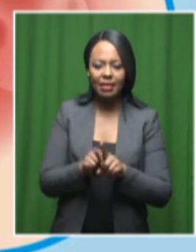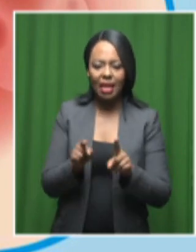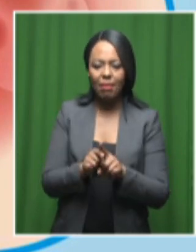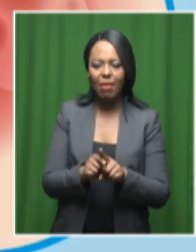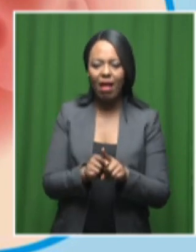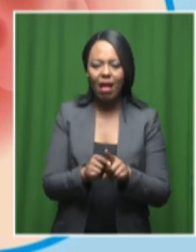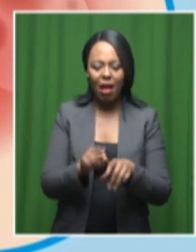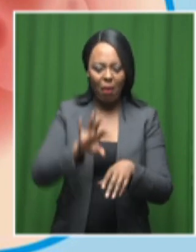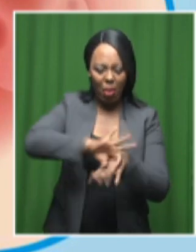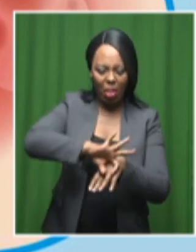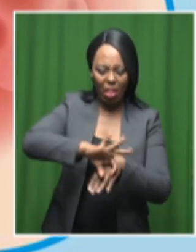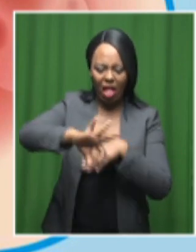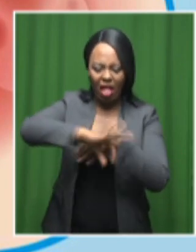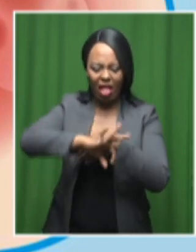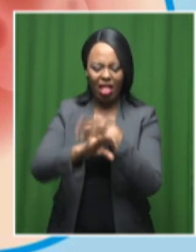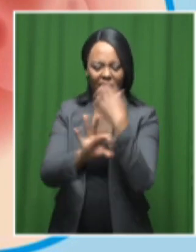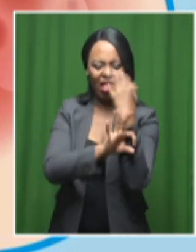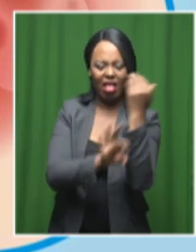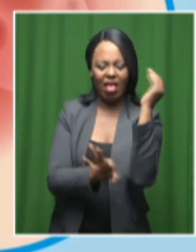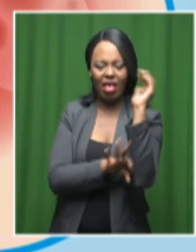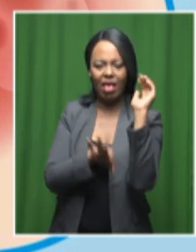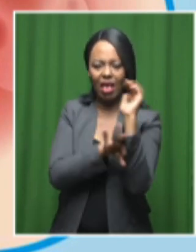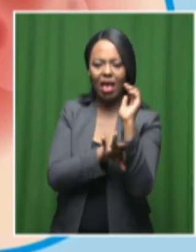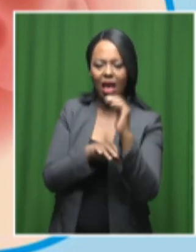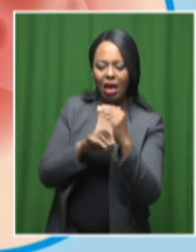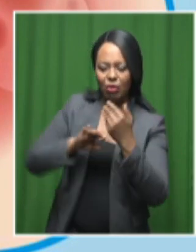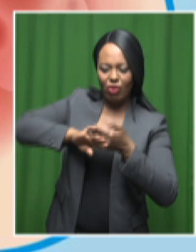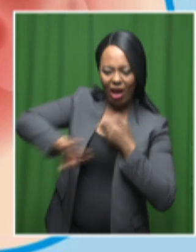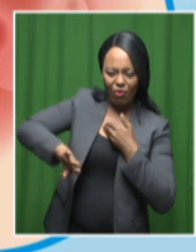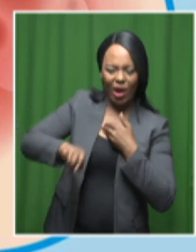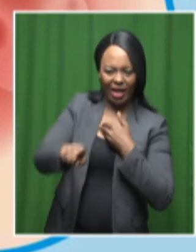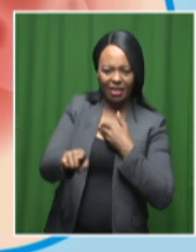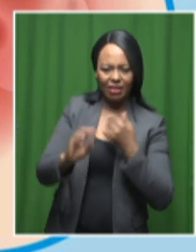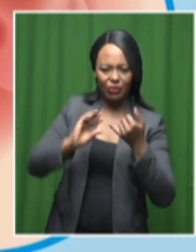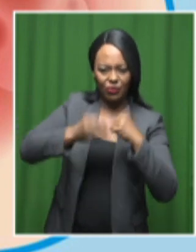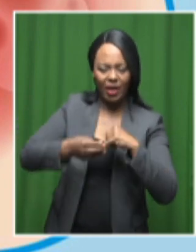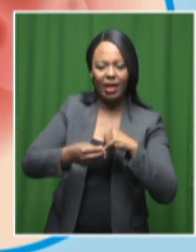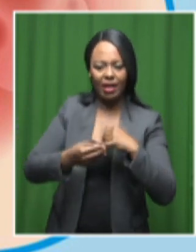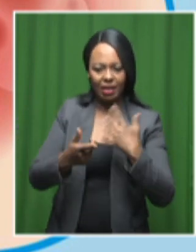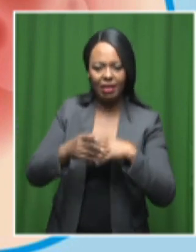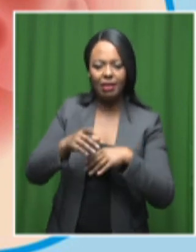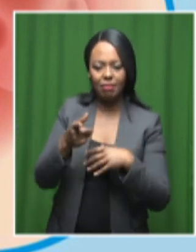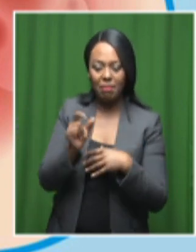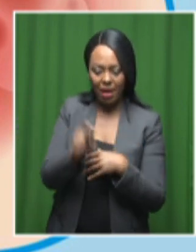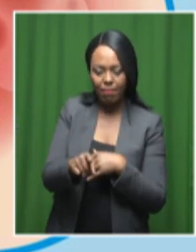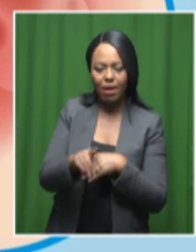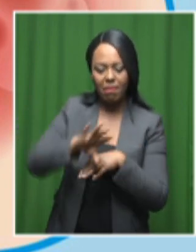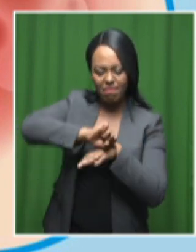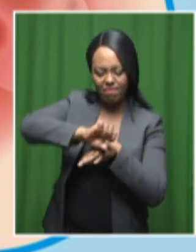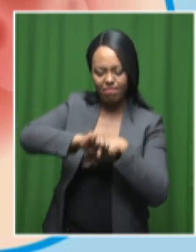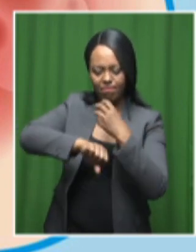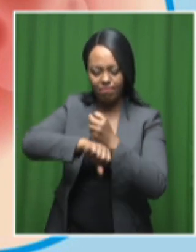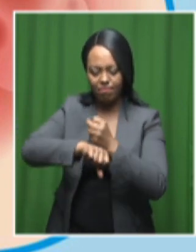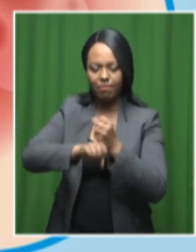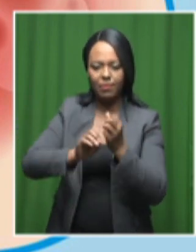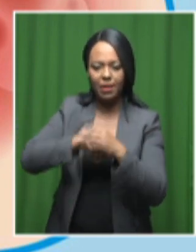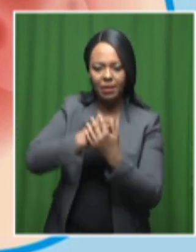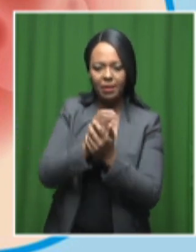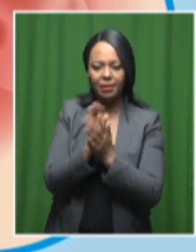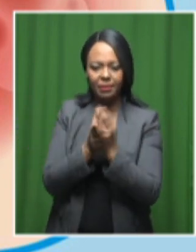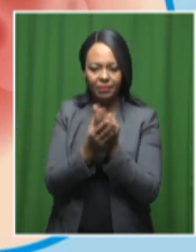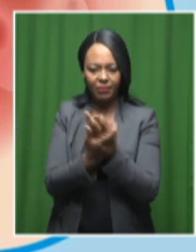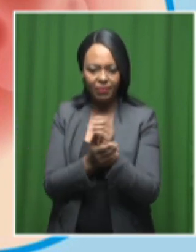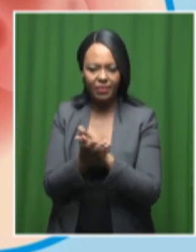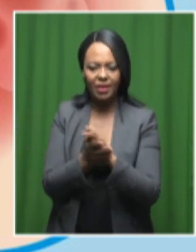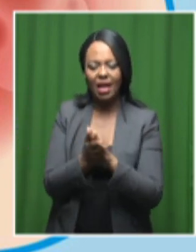triggers. Commonly, soap needs to be substituted out for an aqueous cream, and there are the general measures of skincare,